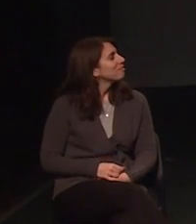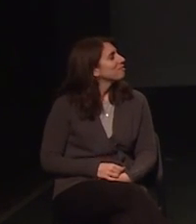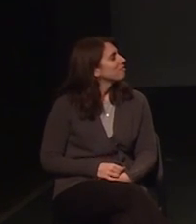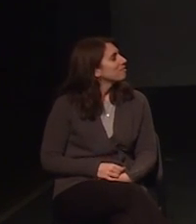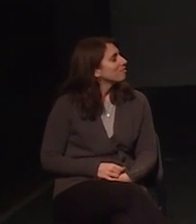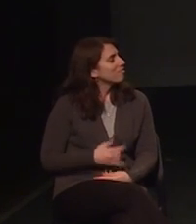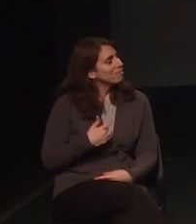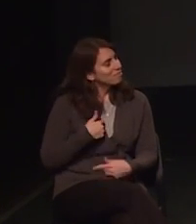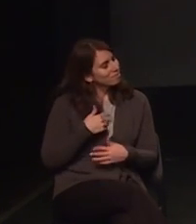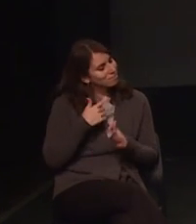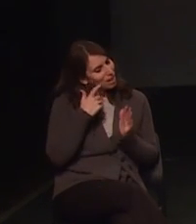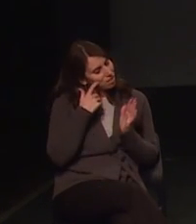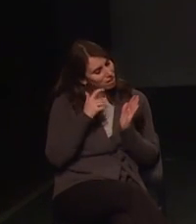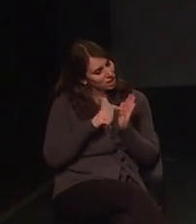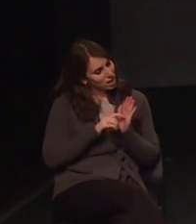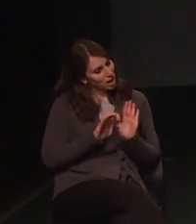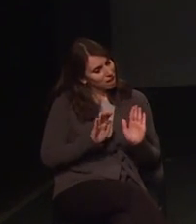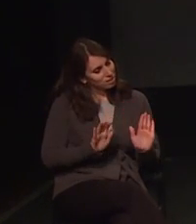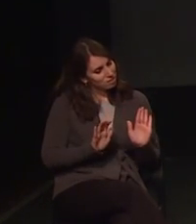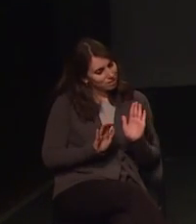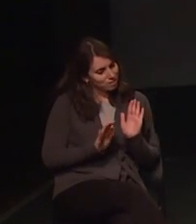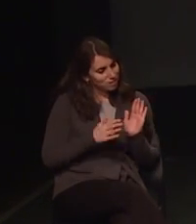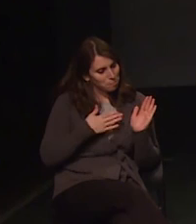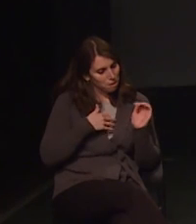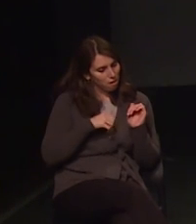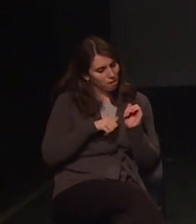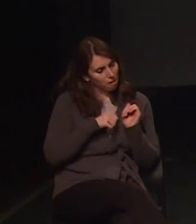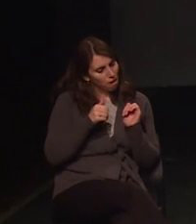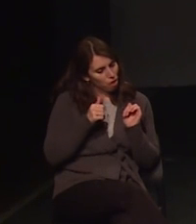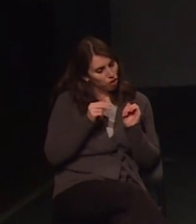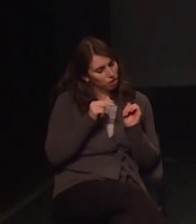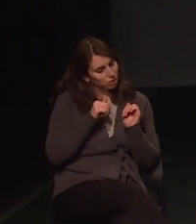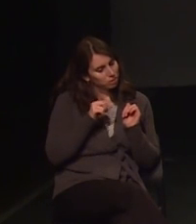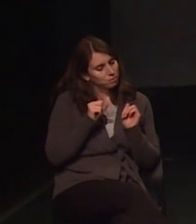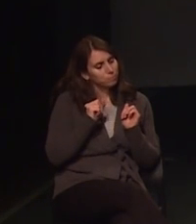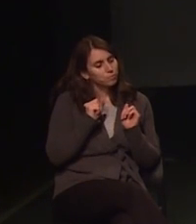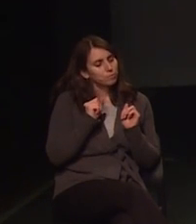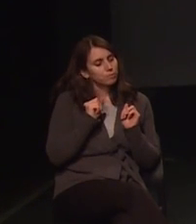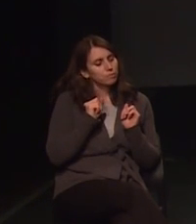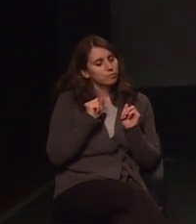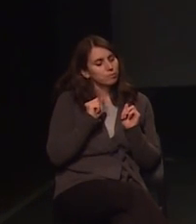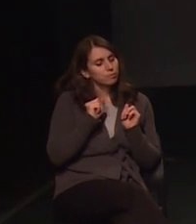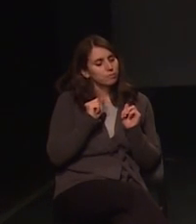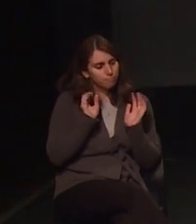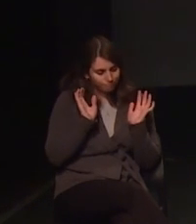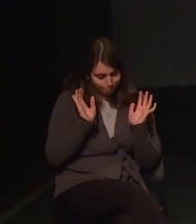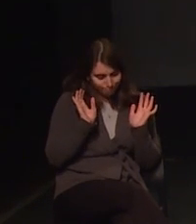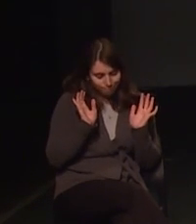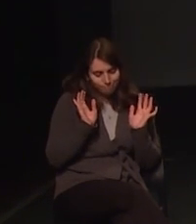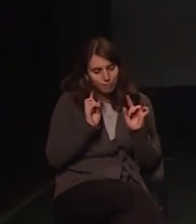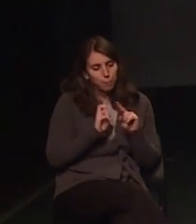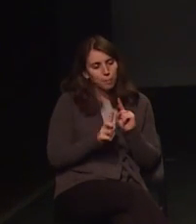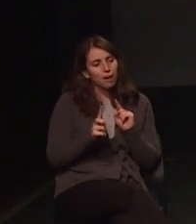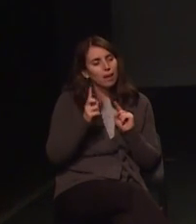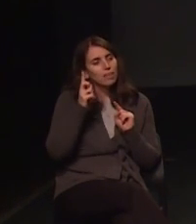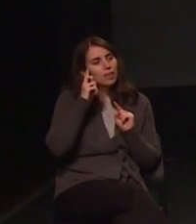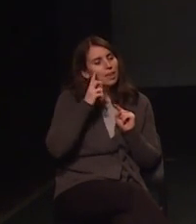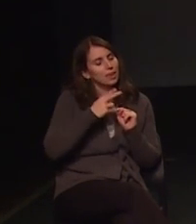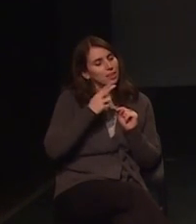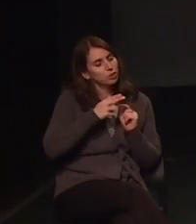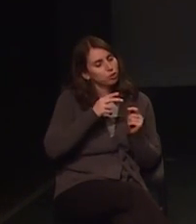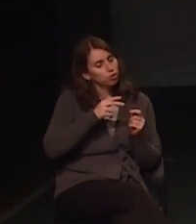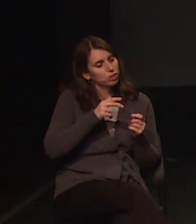I recognize my elders. I was raised right. But I think that history moves,